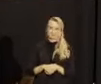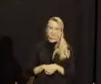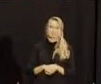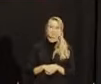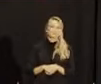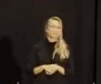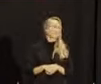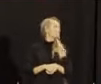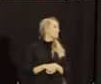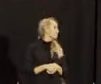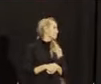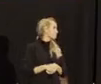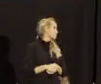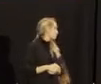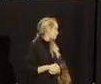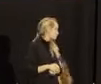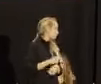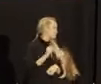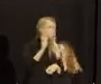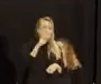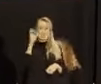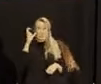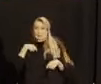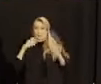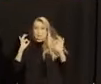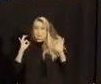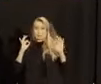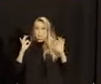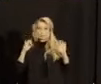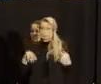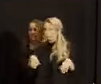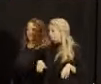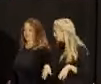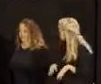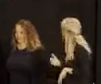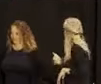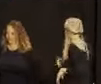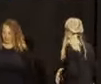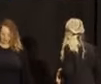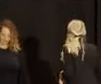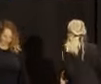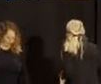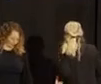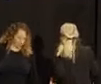So good morning, everyone. Can everyone hear me okay? Good morning, Jennifer.